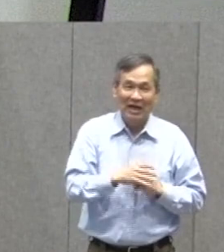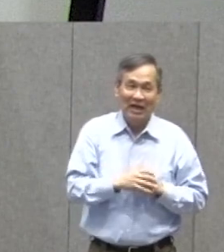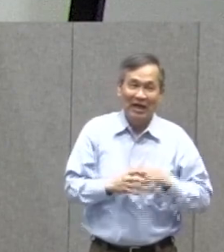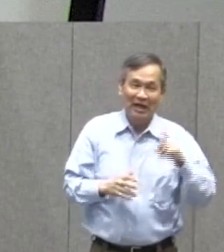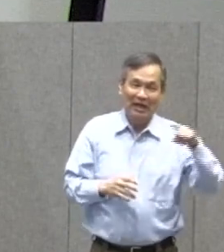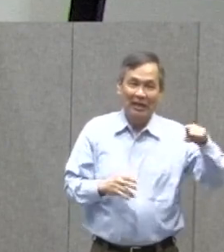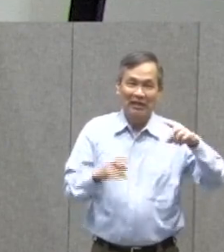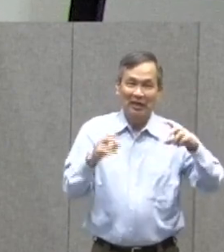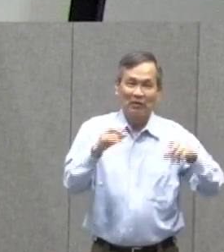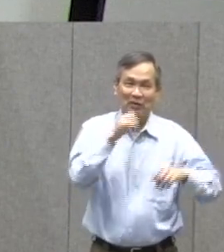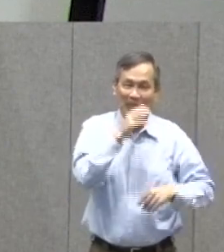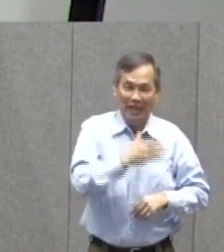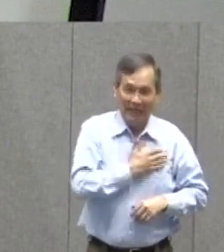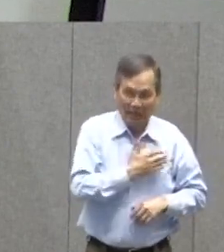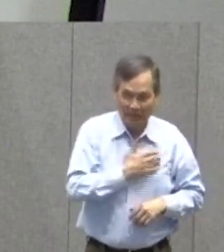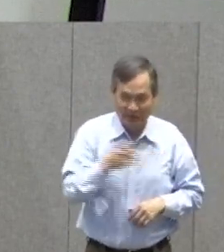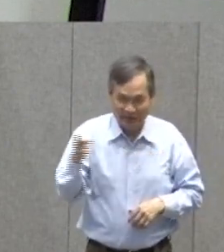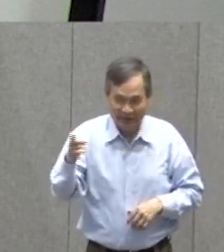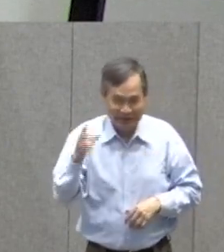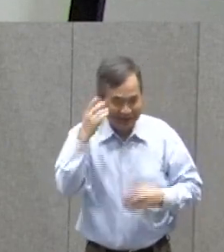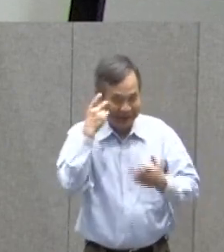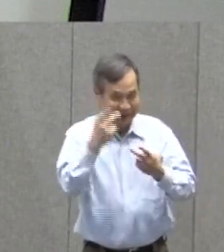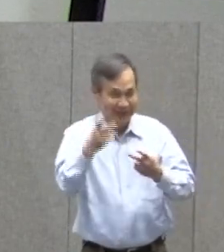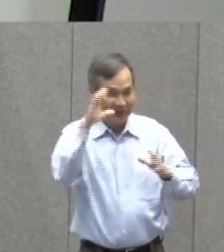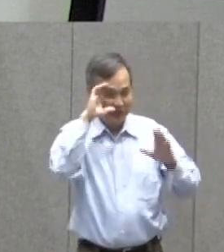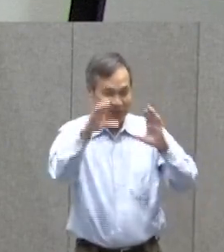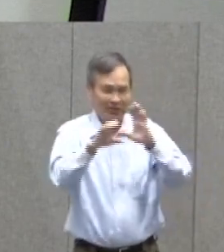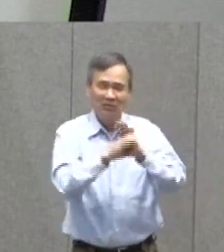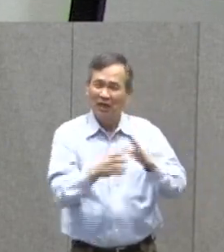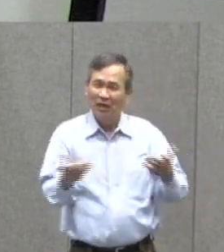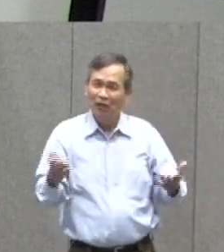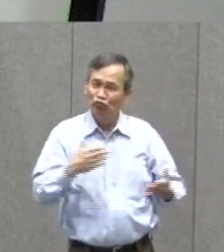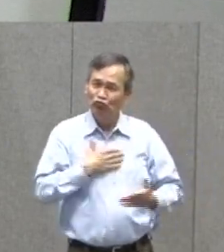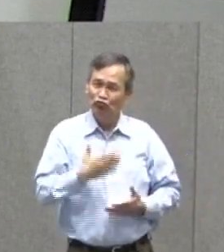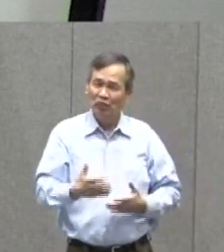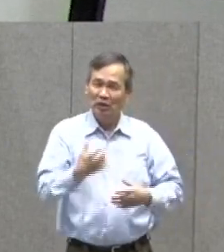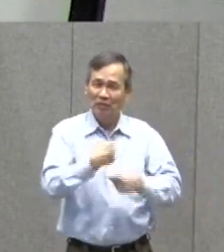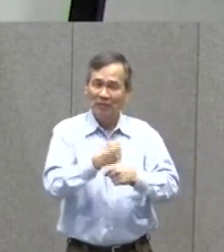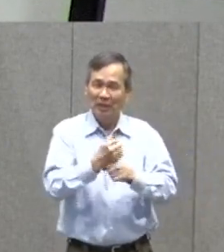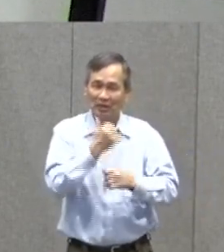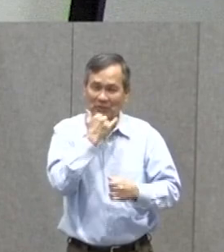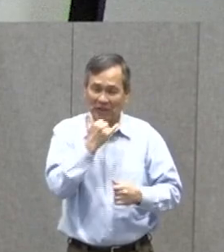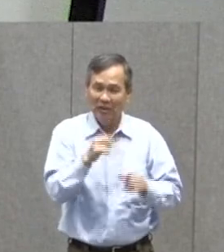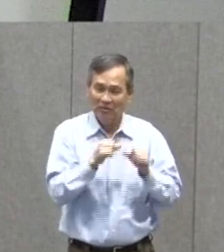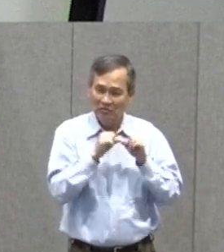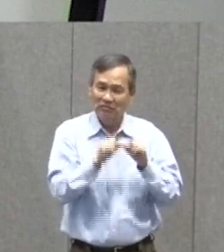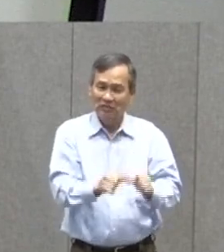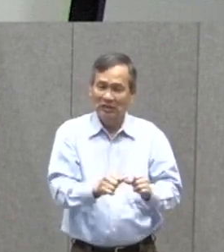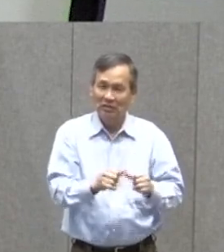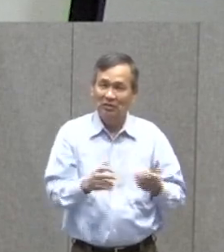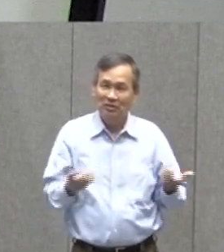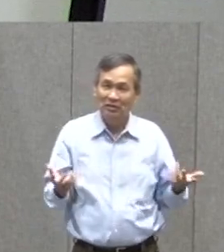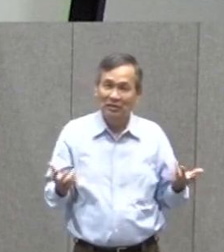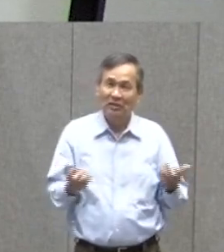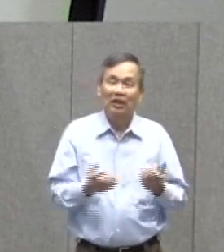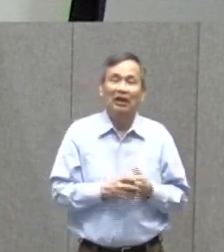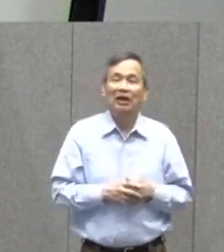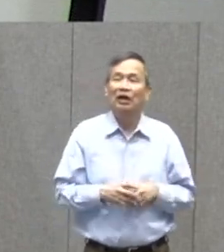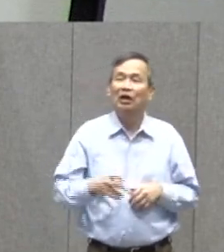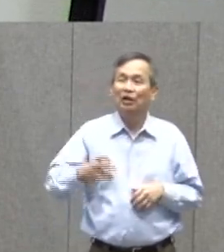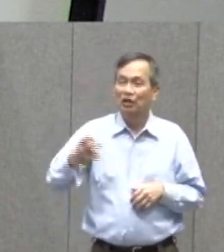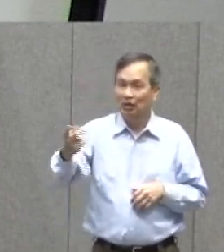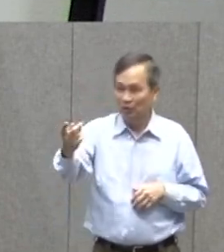not very happy that that happened. But again, they made mistakes, but they move on. Let's see. You and